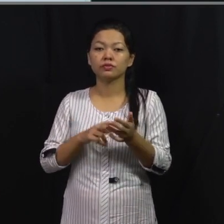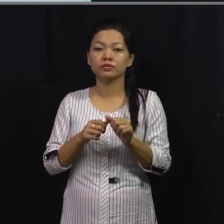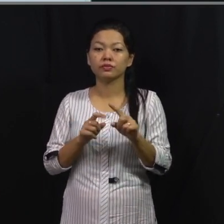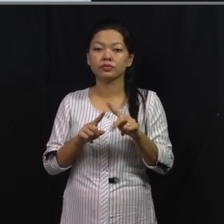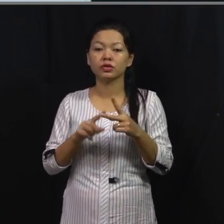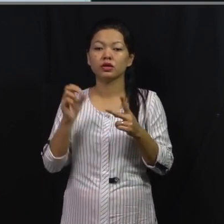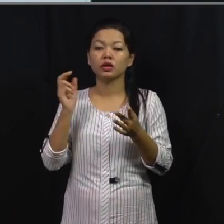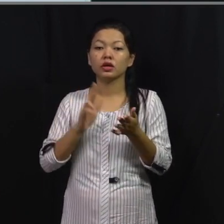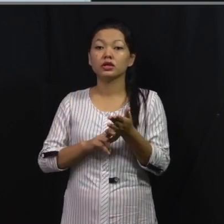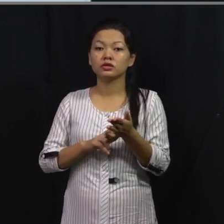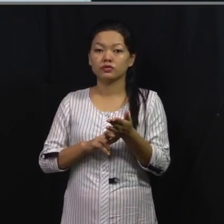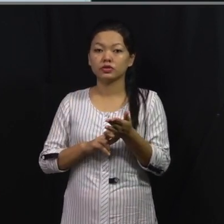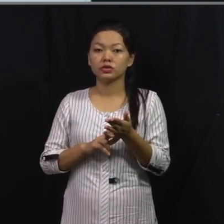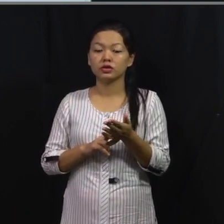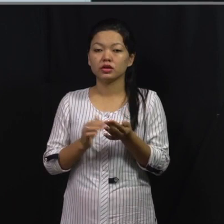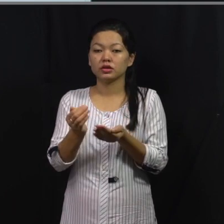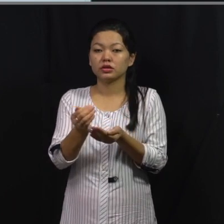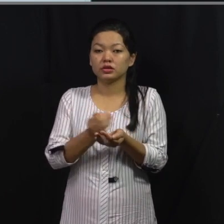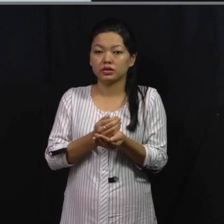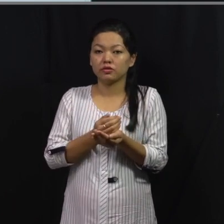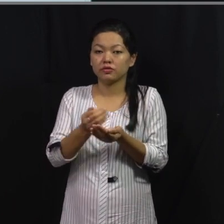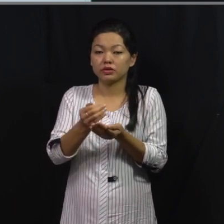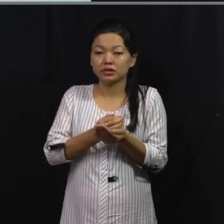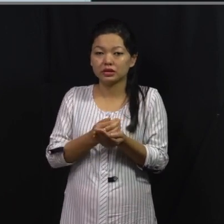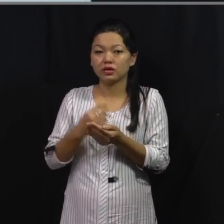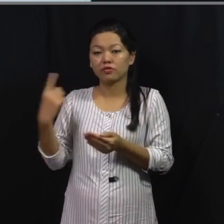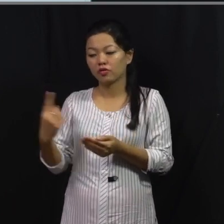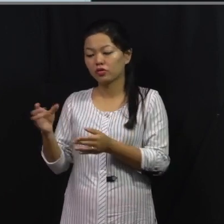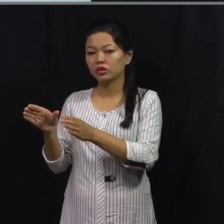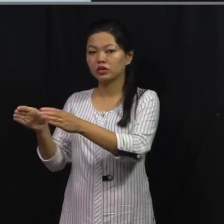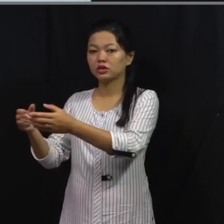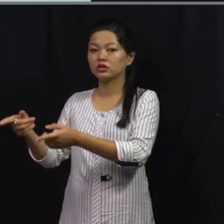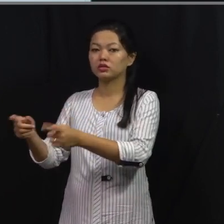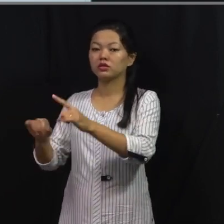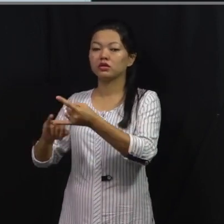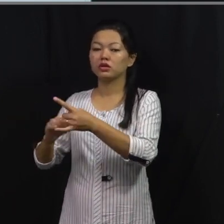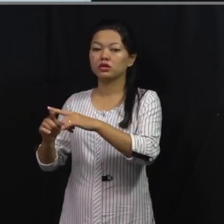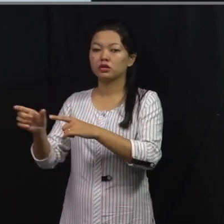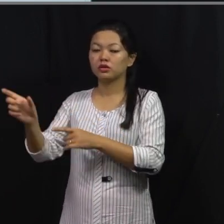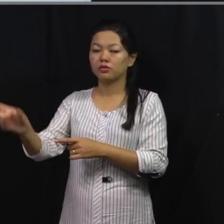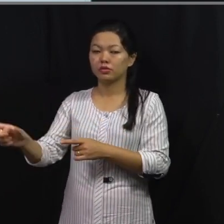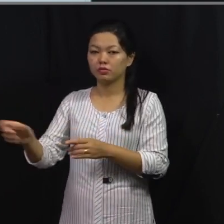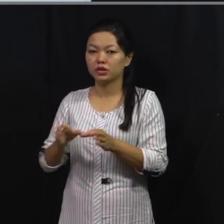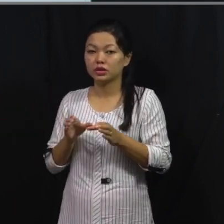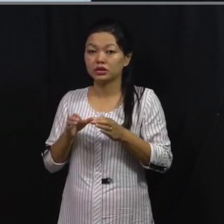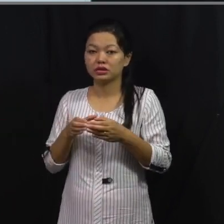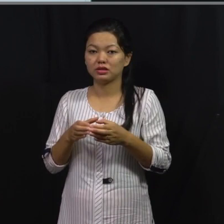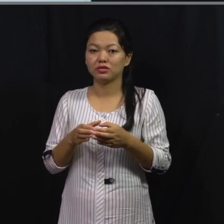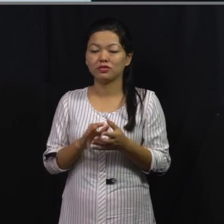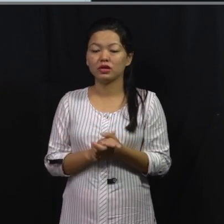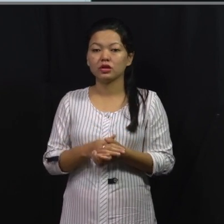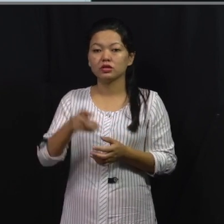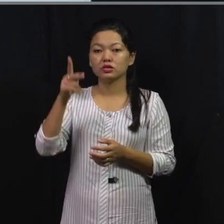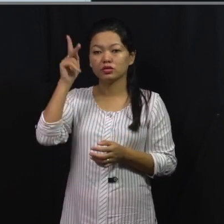in colleges, particularly in colleges, okay, and also in other professional courses as well. And also, there is also